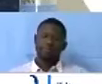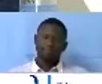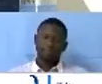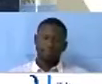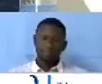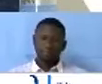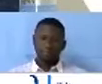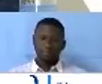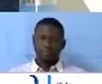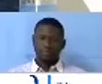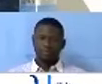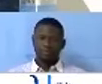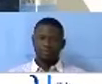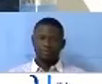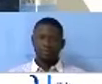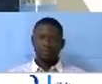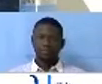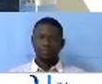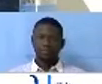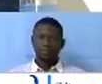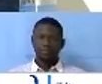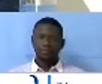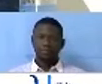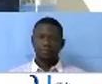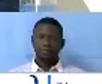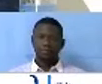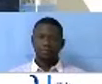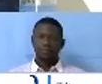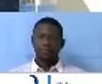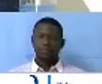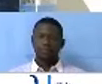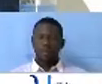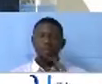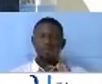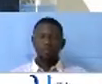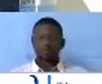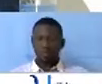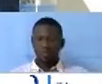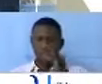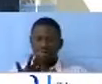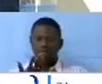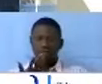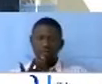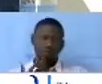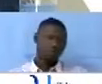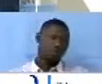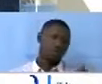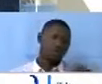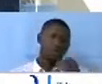did the transfer to another paper and then I tore